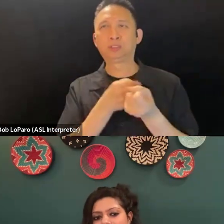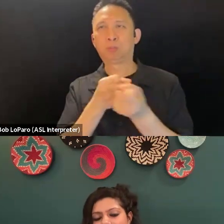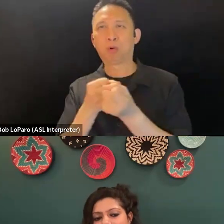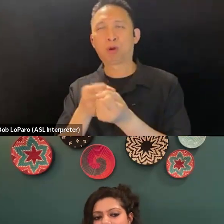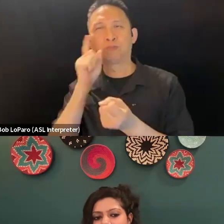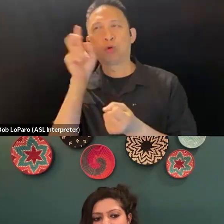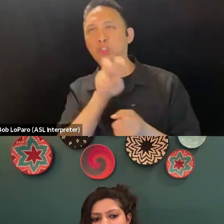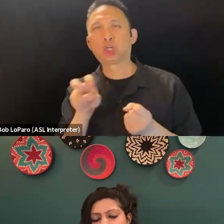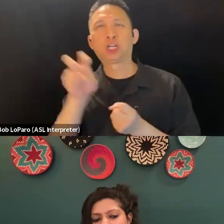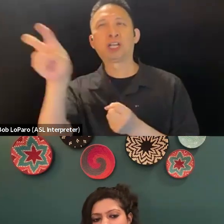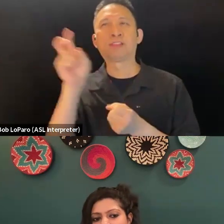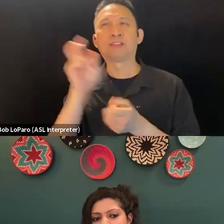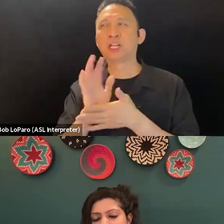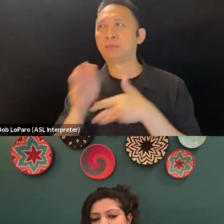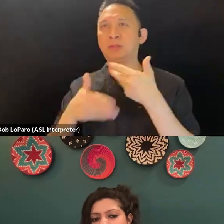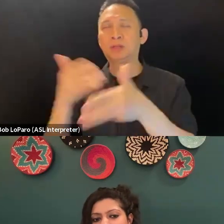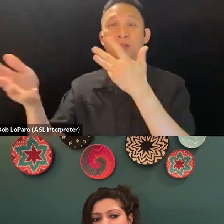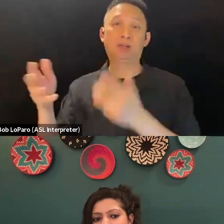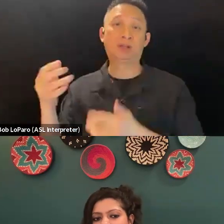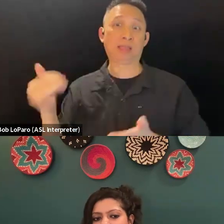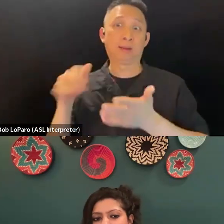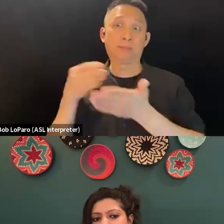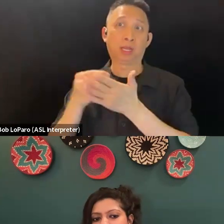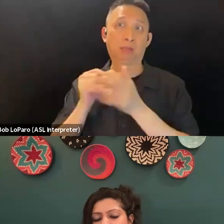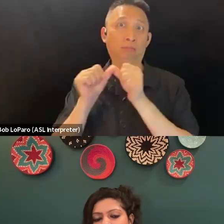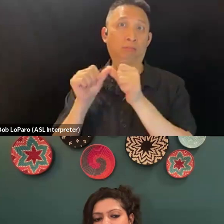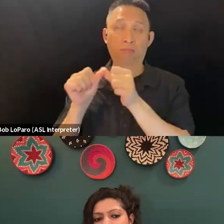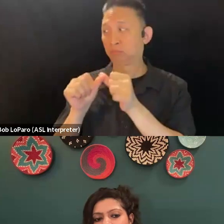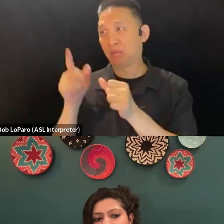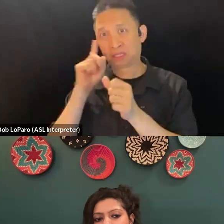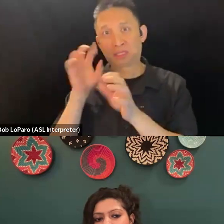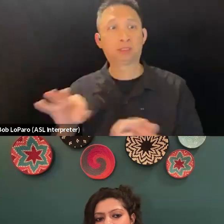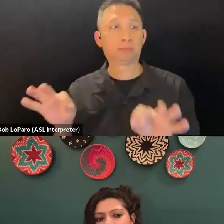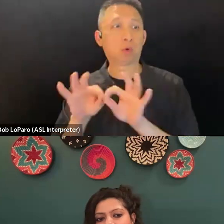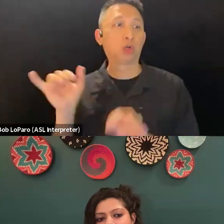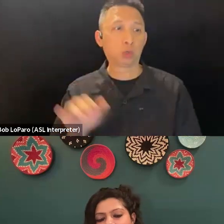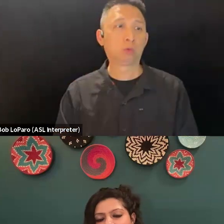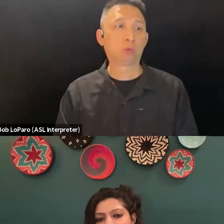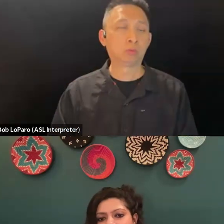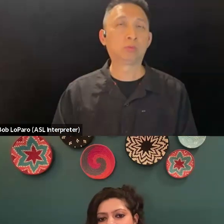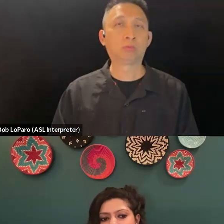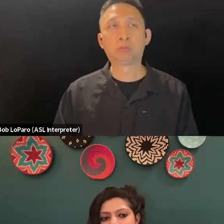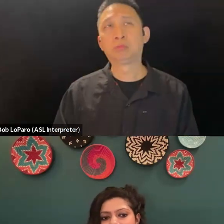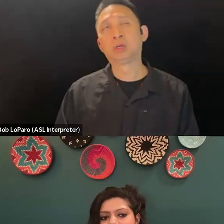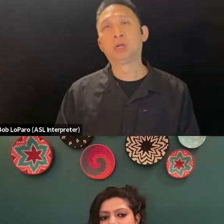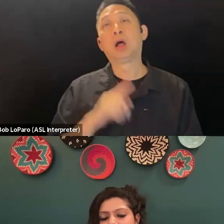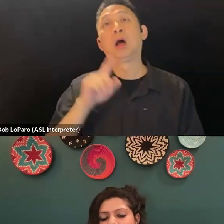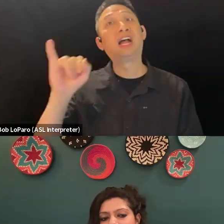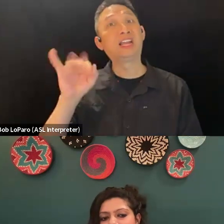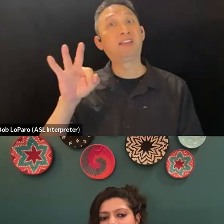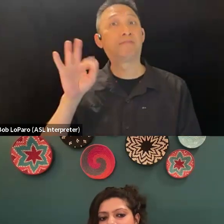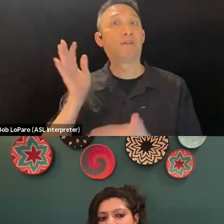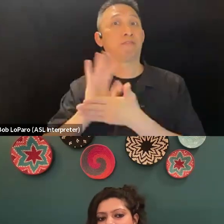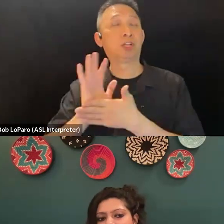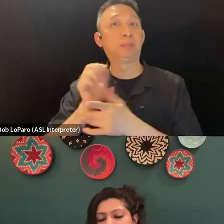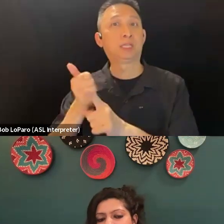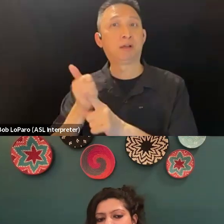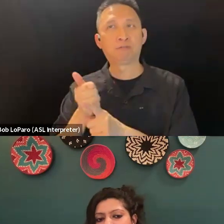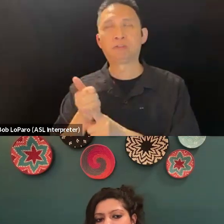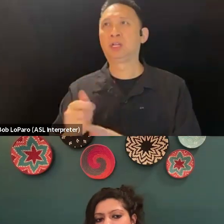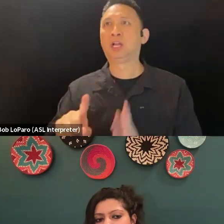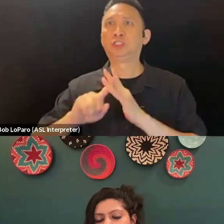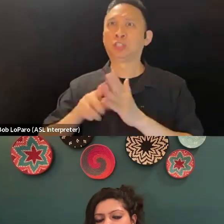like hit and miss, hit and miss, hit and miss, learn, fail, fail, fail. So there was a lot of that in the mix. Of course,